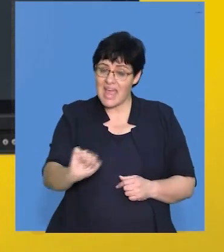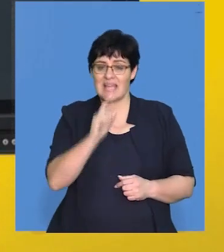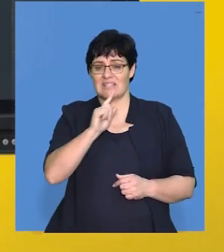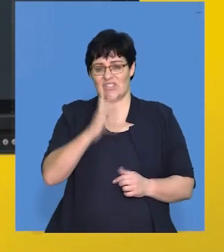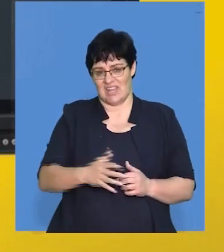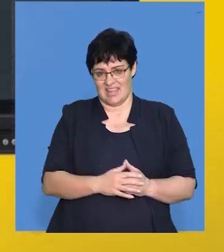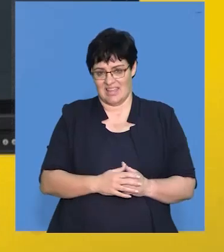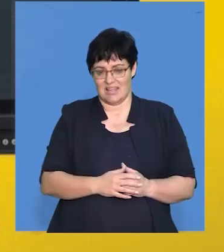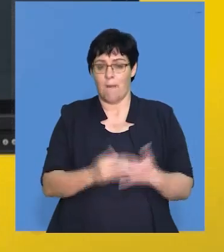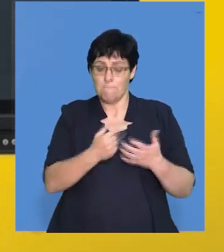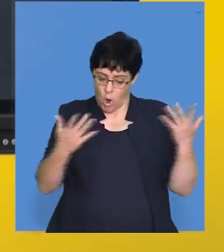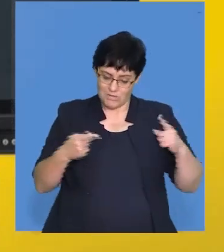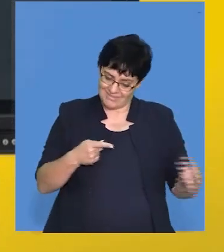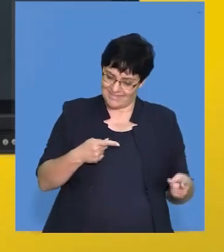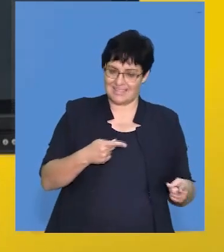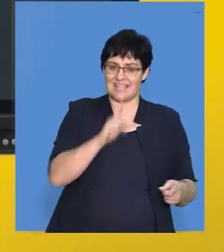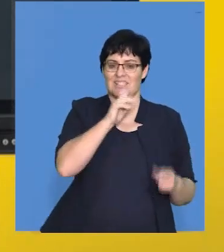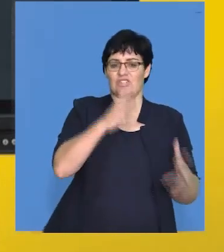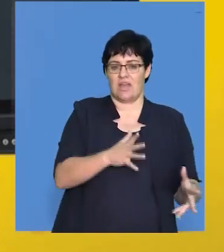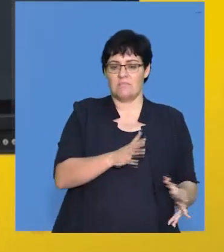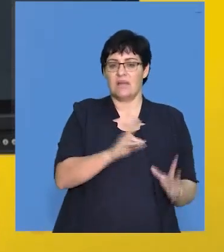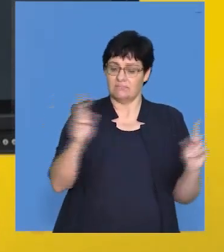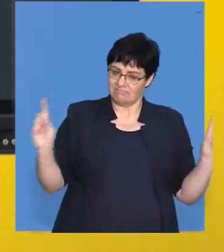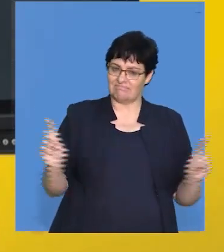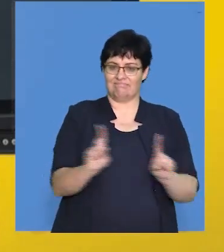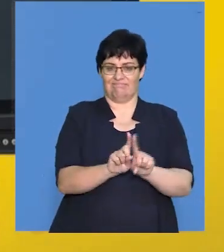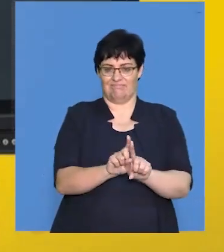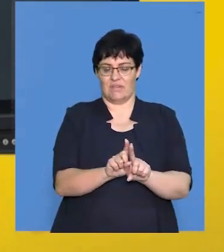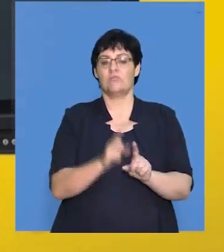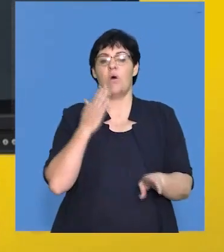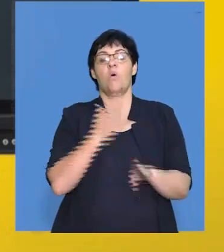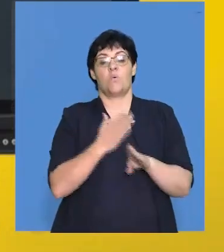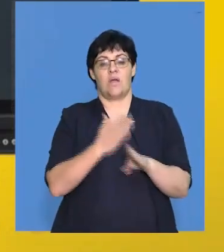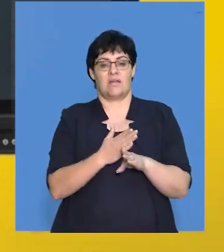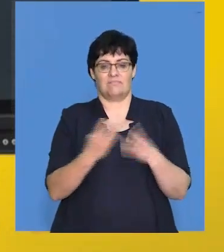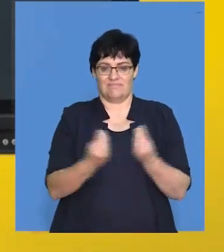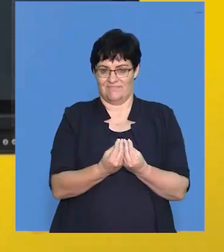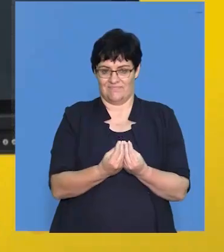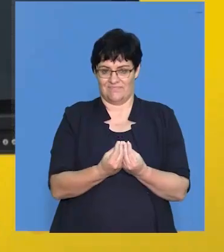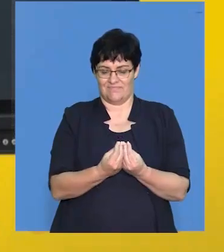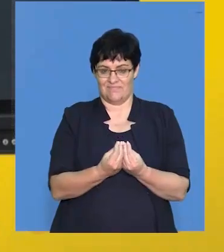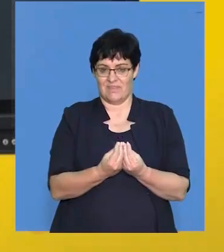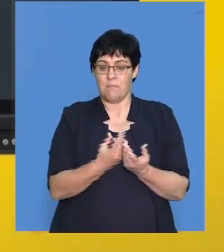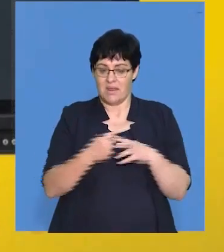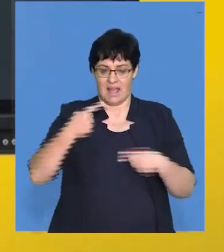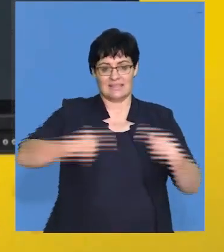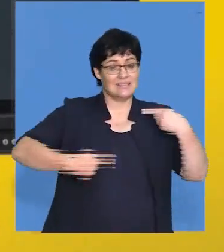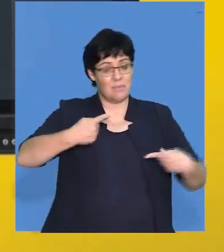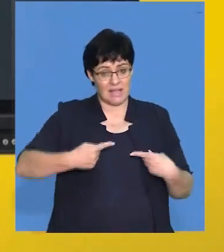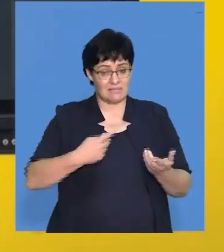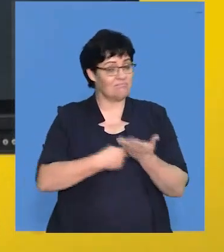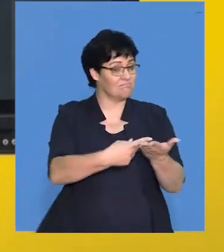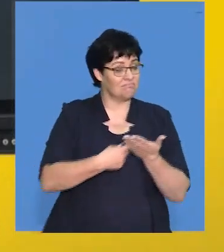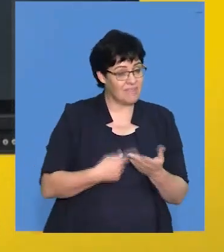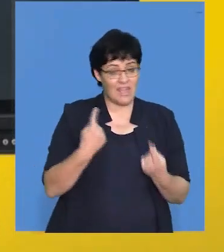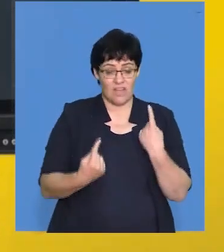He's mainly Tammy's teacher, but he's brought them together to work not only in a debate